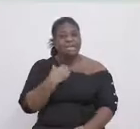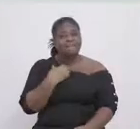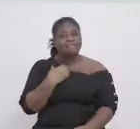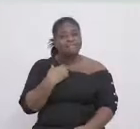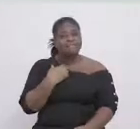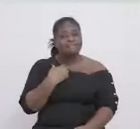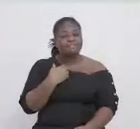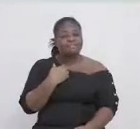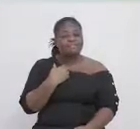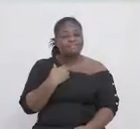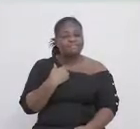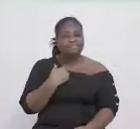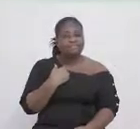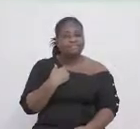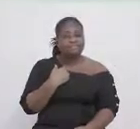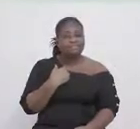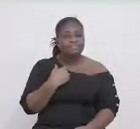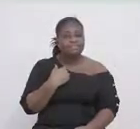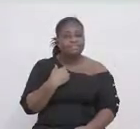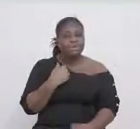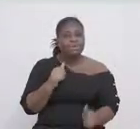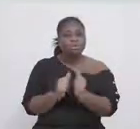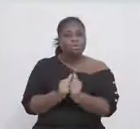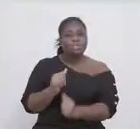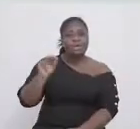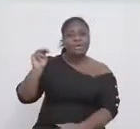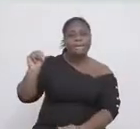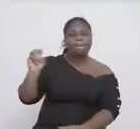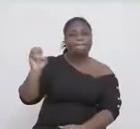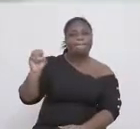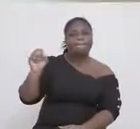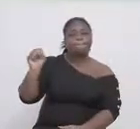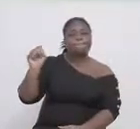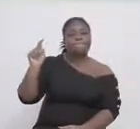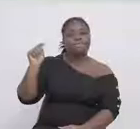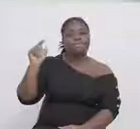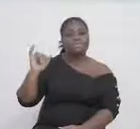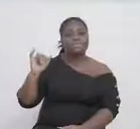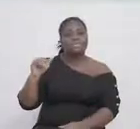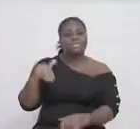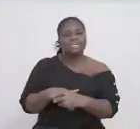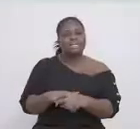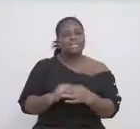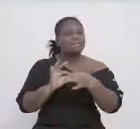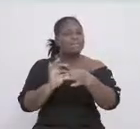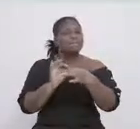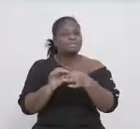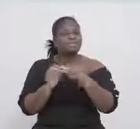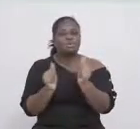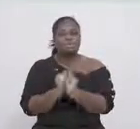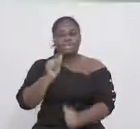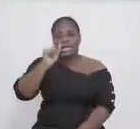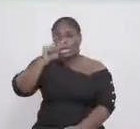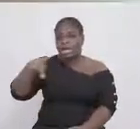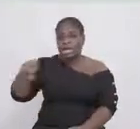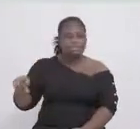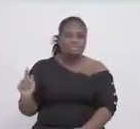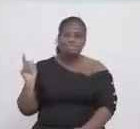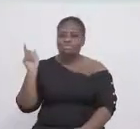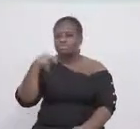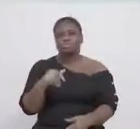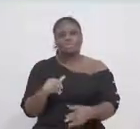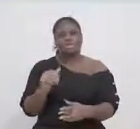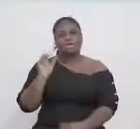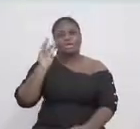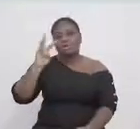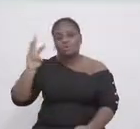like the one that we also run with MEST, with our alumni that shared the voice note, we run it in partnership with Hubs all across. So if you go onto our